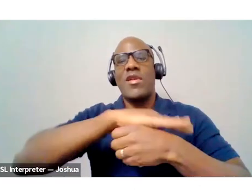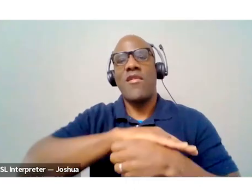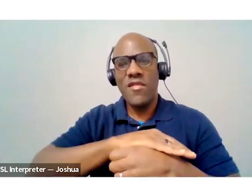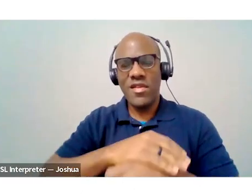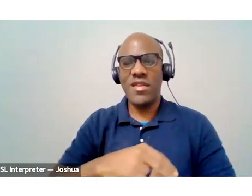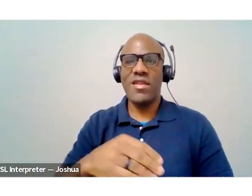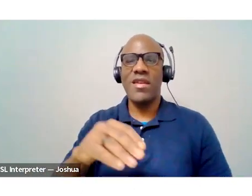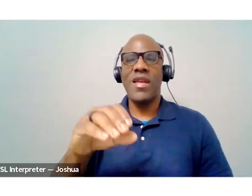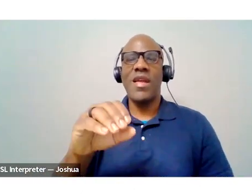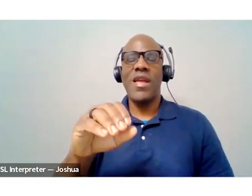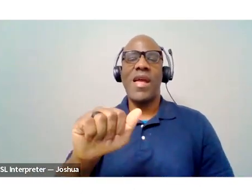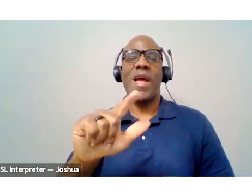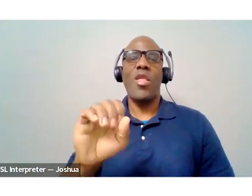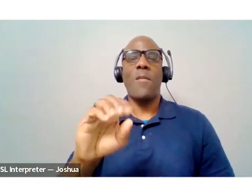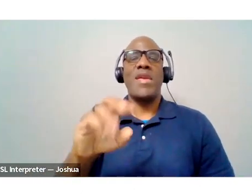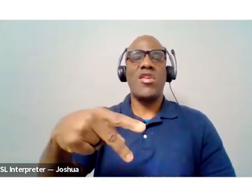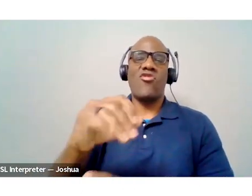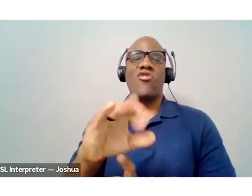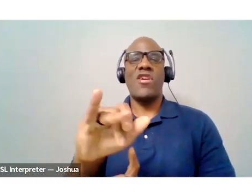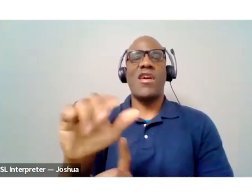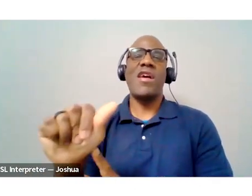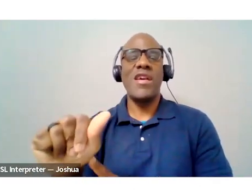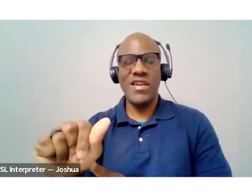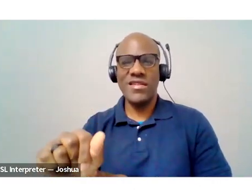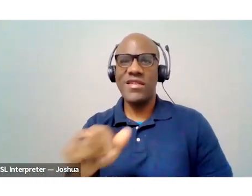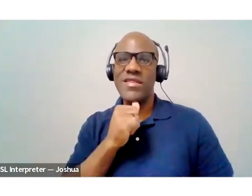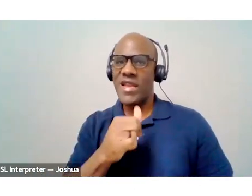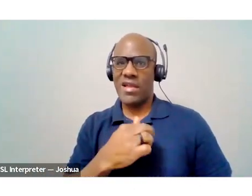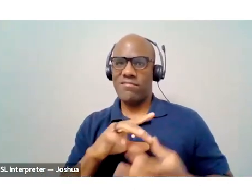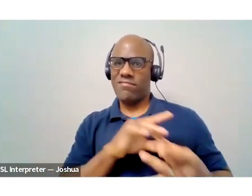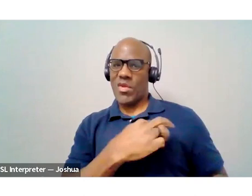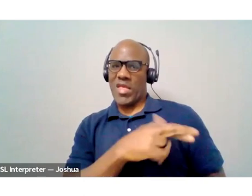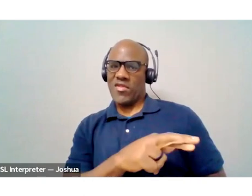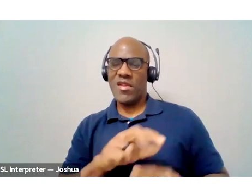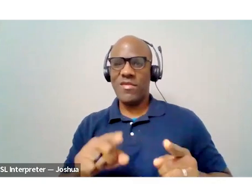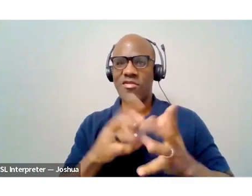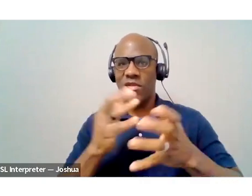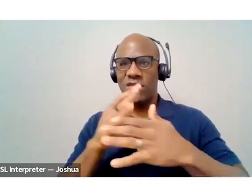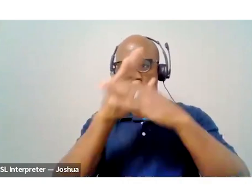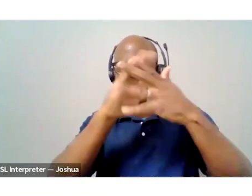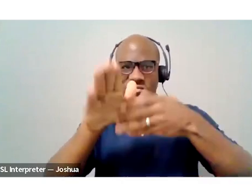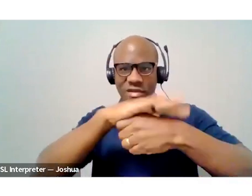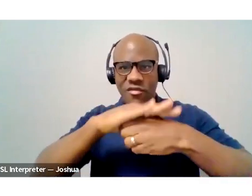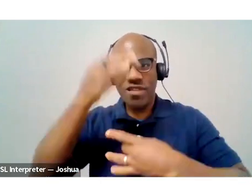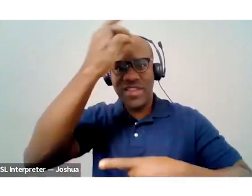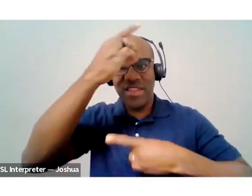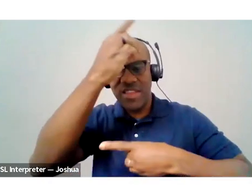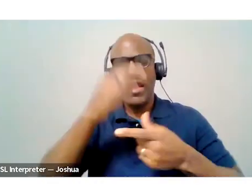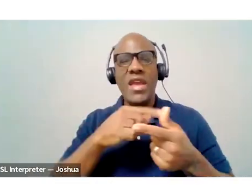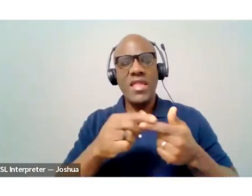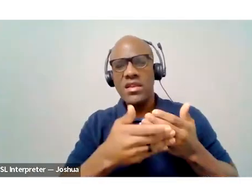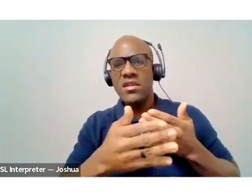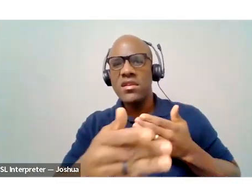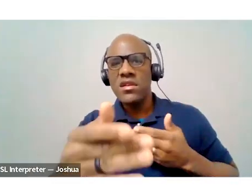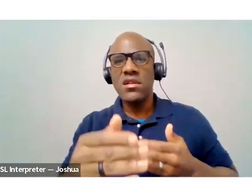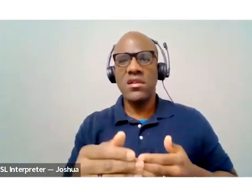then she encounters a scenario where now she has to respond to how she's being racialized